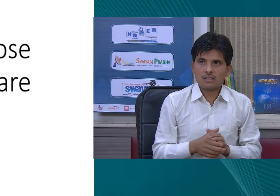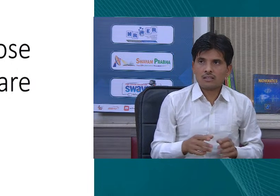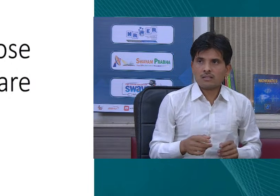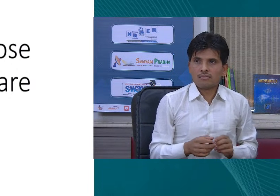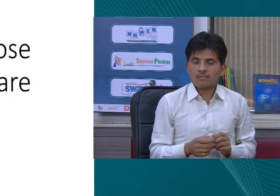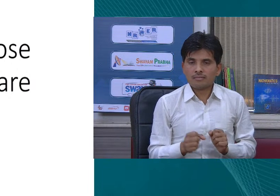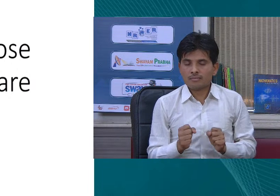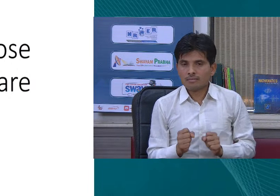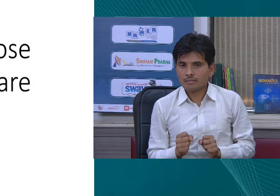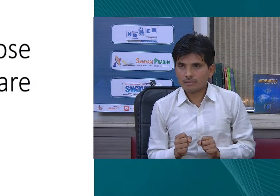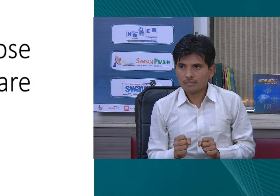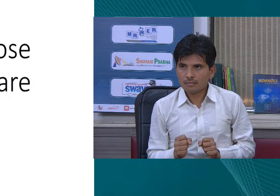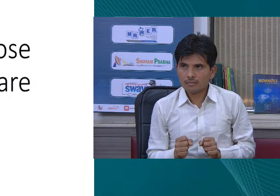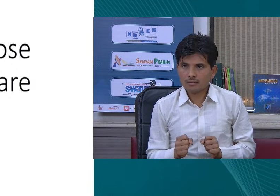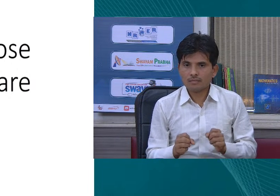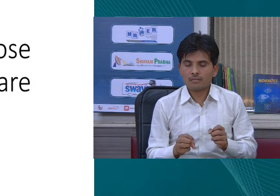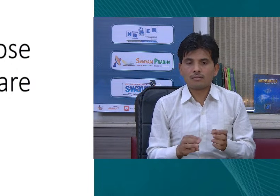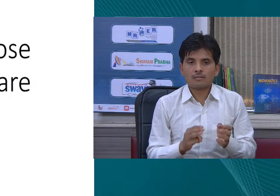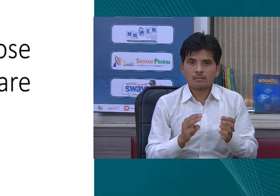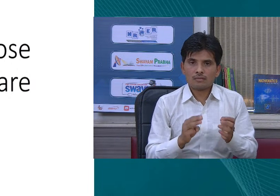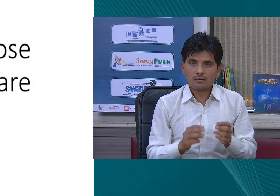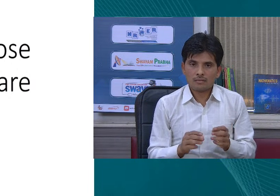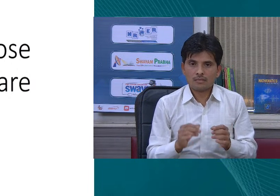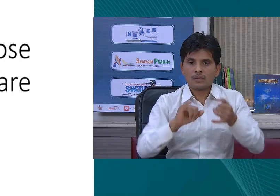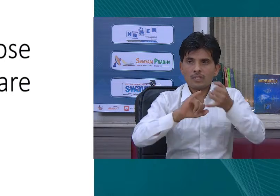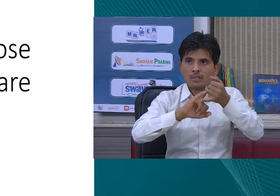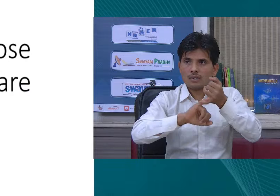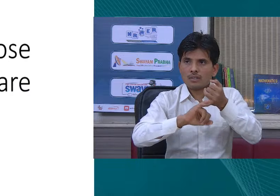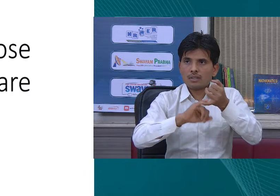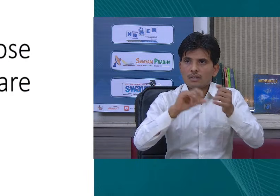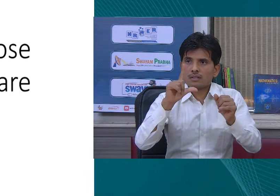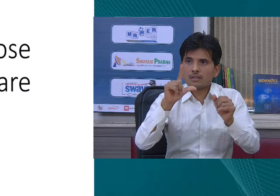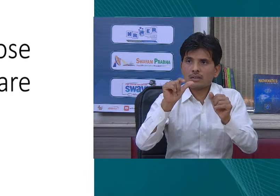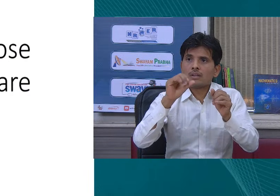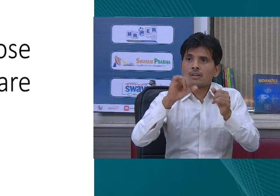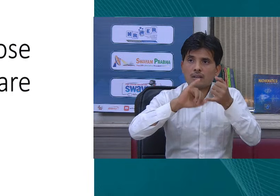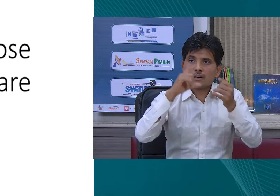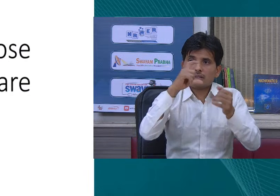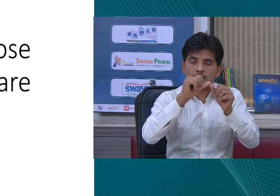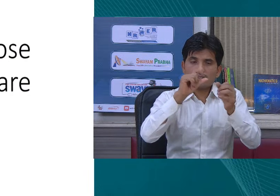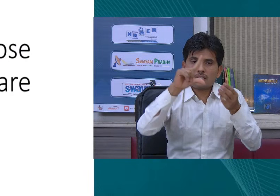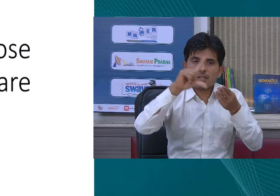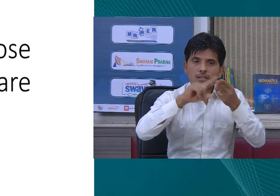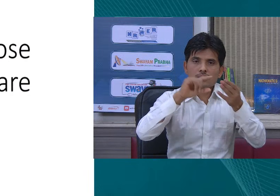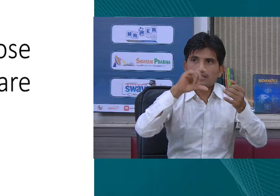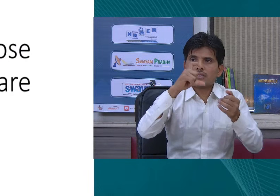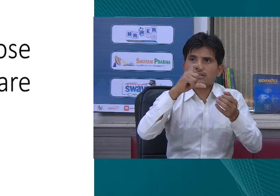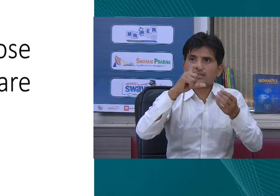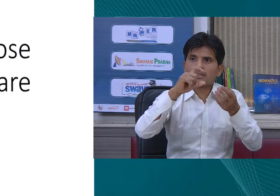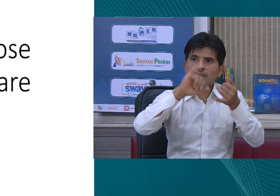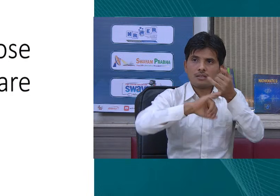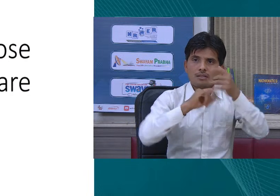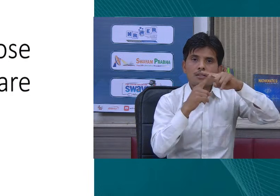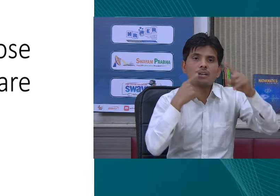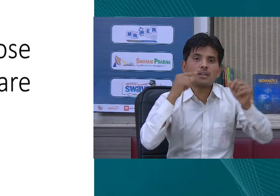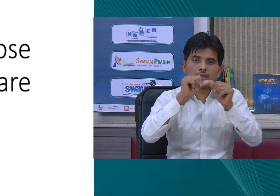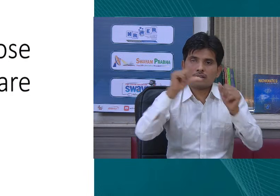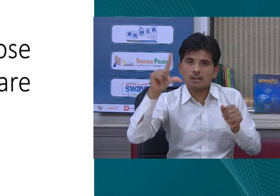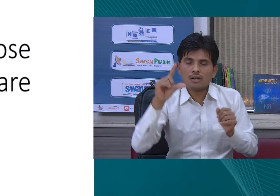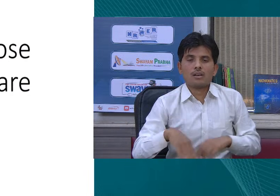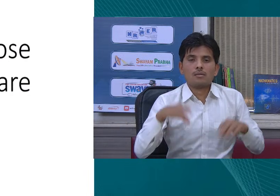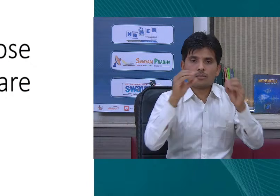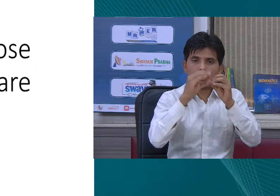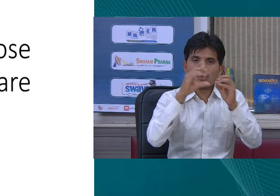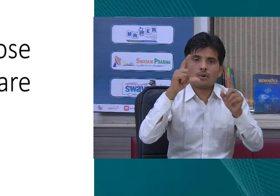night, they are known as celestial bodies. Now, these celestial bodies include